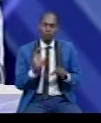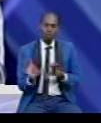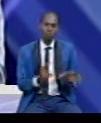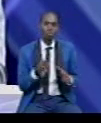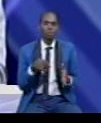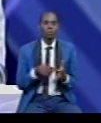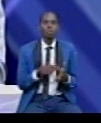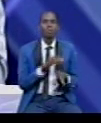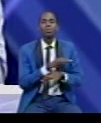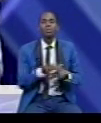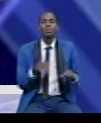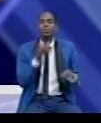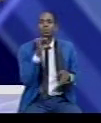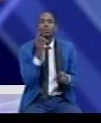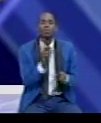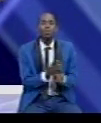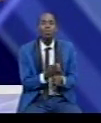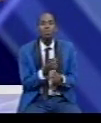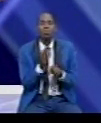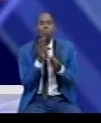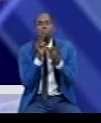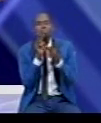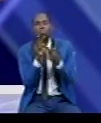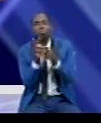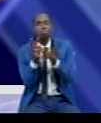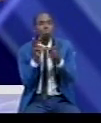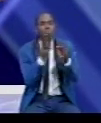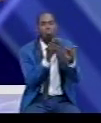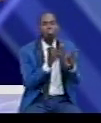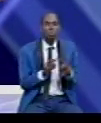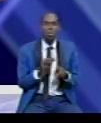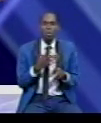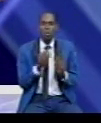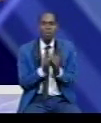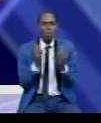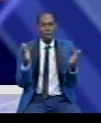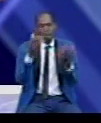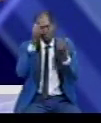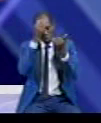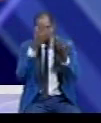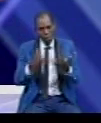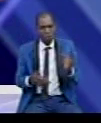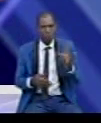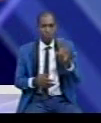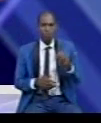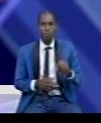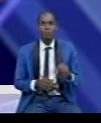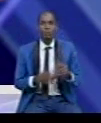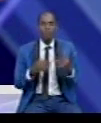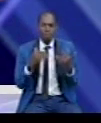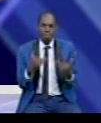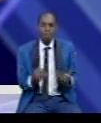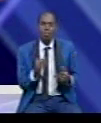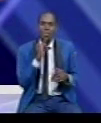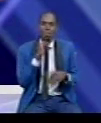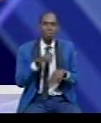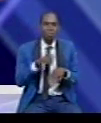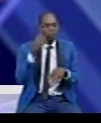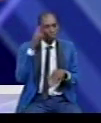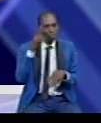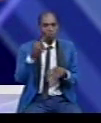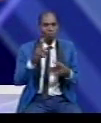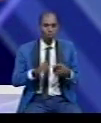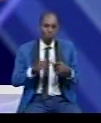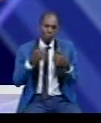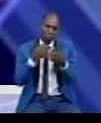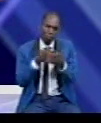Because there is a time of reaping. Today, the Lord is saying the same words to us. Follow me.